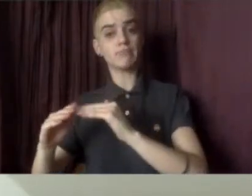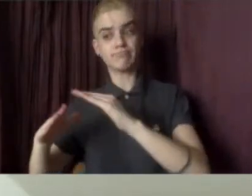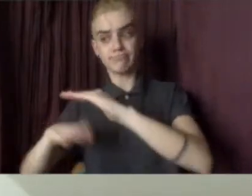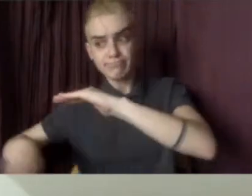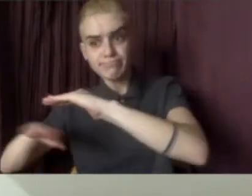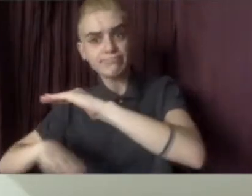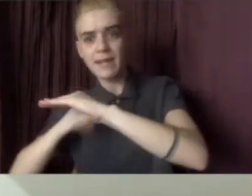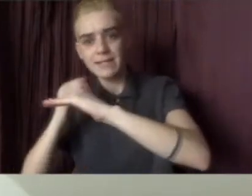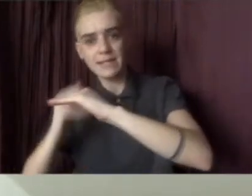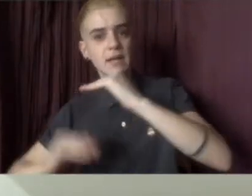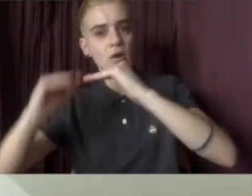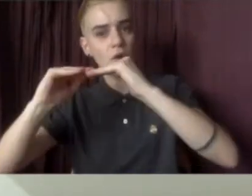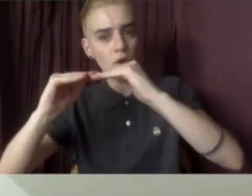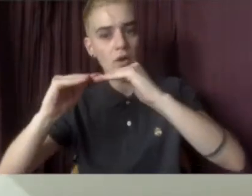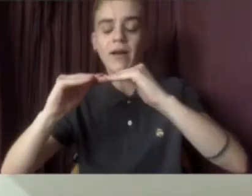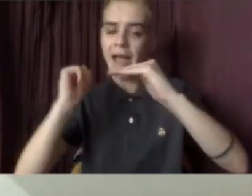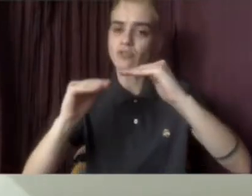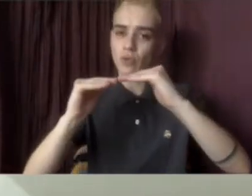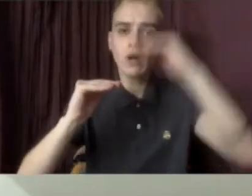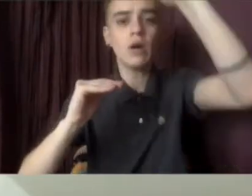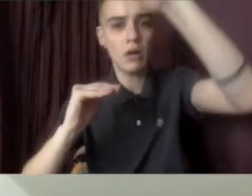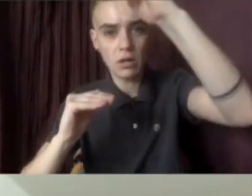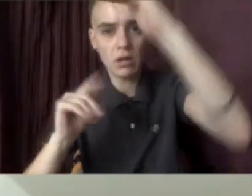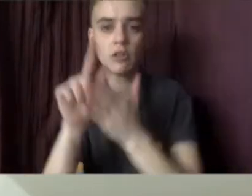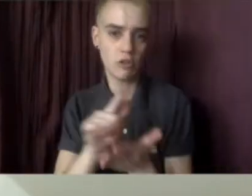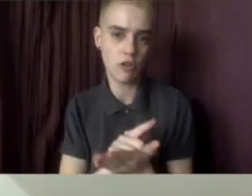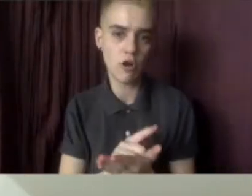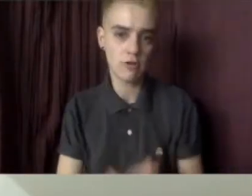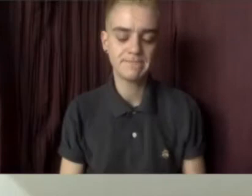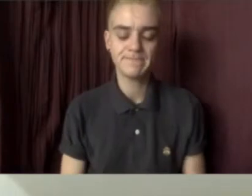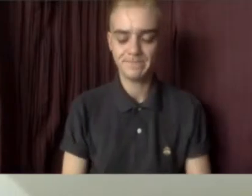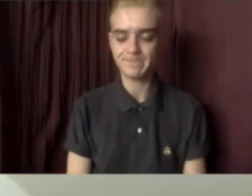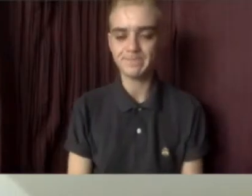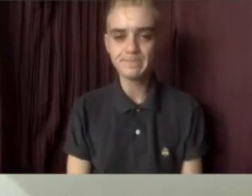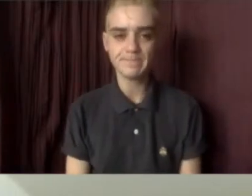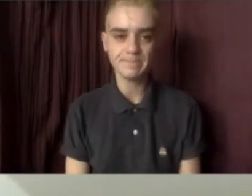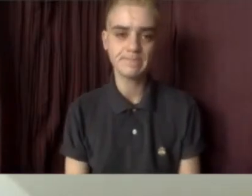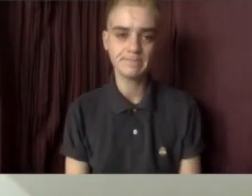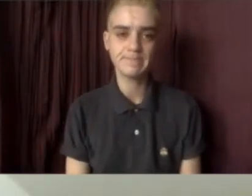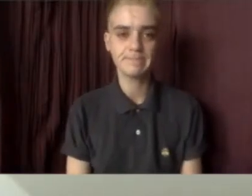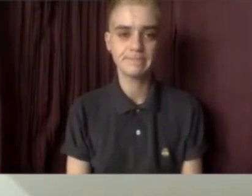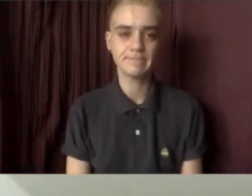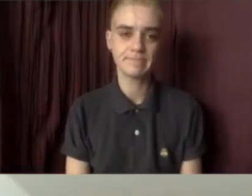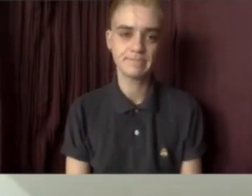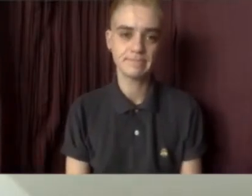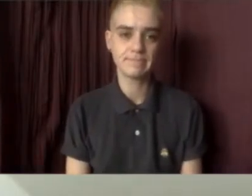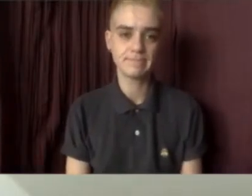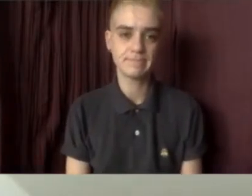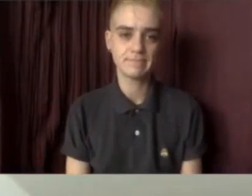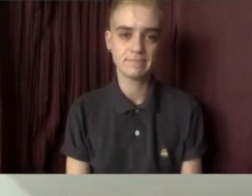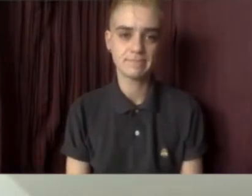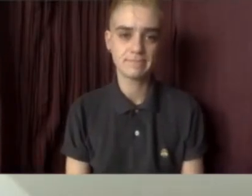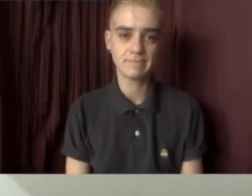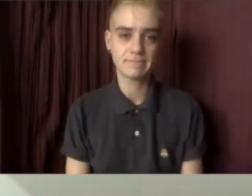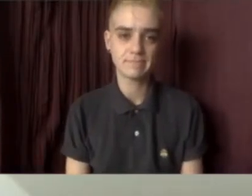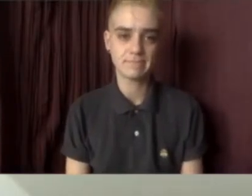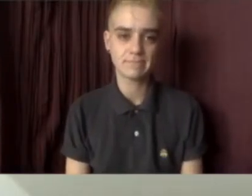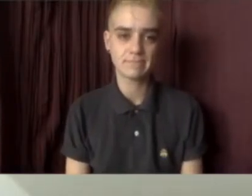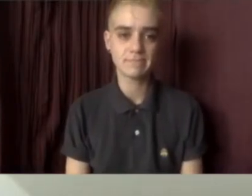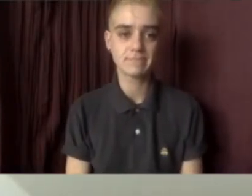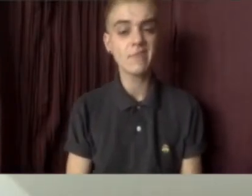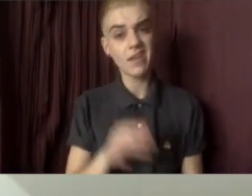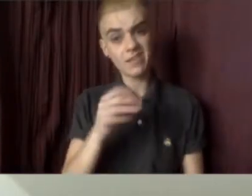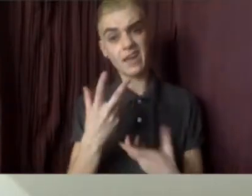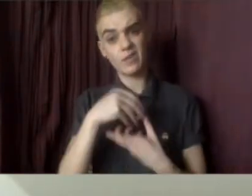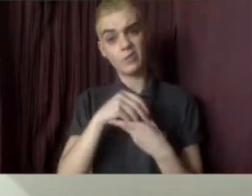Q&A and folks in attendance, please do remember you can submit questions to the Q&A box or to the chat. I want to hear, I'd like to hear from you,